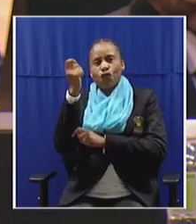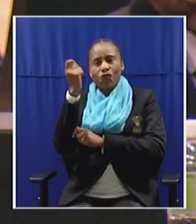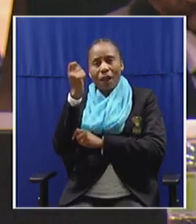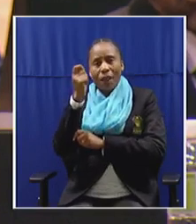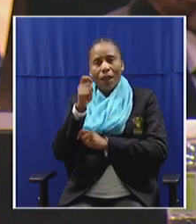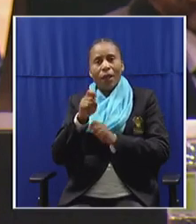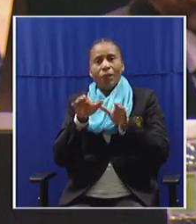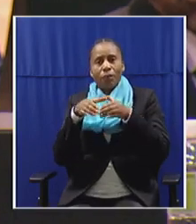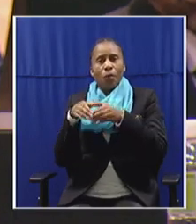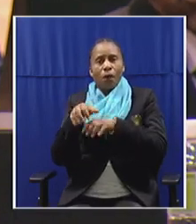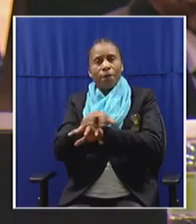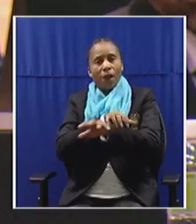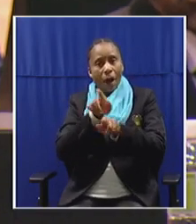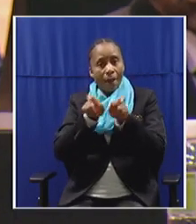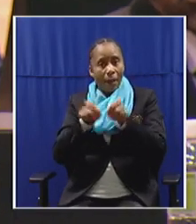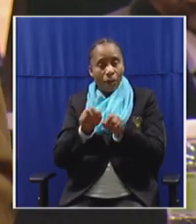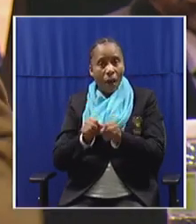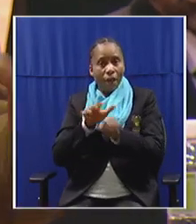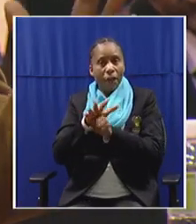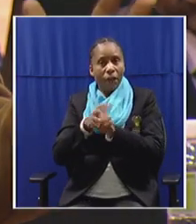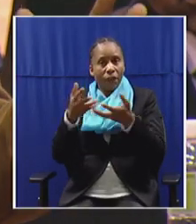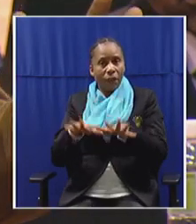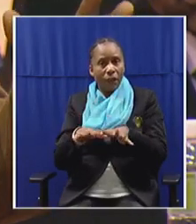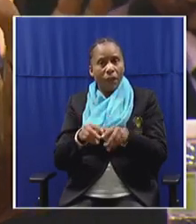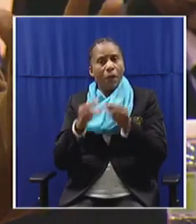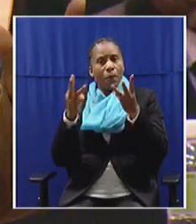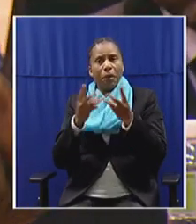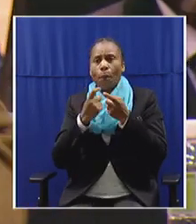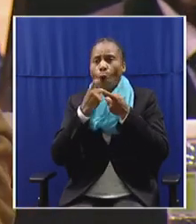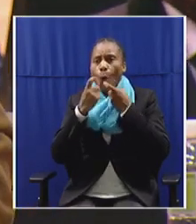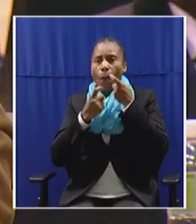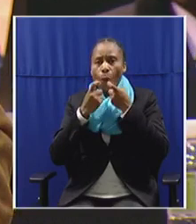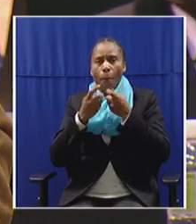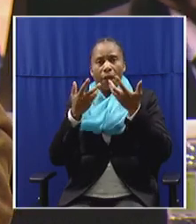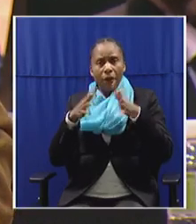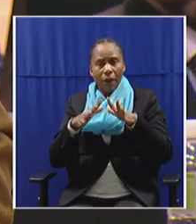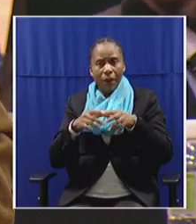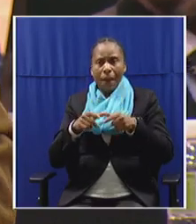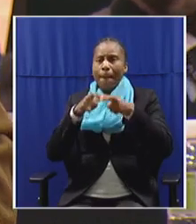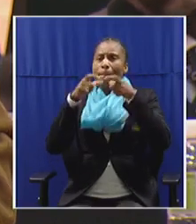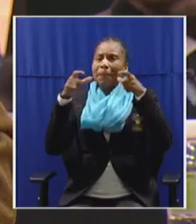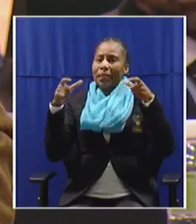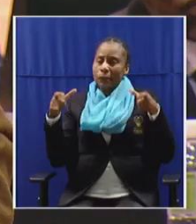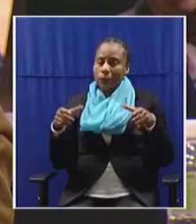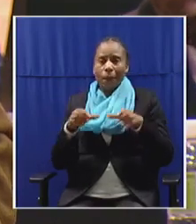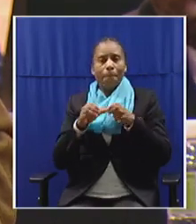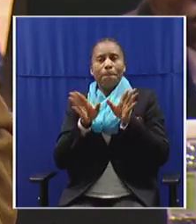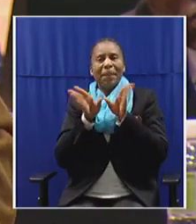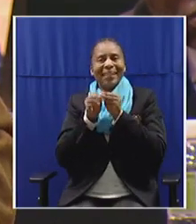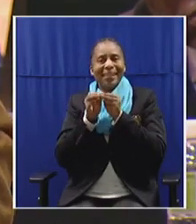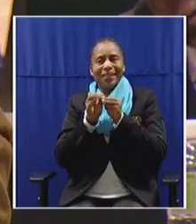athintekile. Abantu bakhalile kuze manje kwenziwe imihlangano emikhulu emahholo kodwa azange afike imali bona. Umhlonishwa ngake bazi